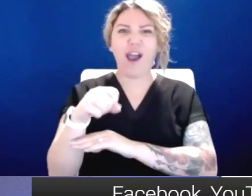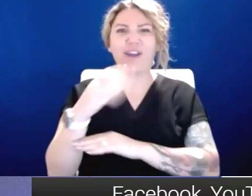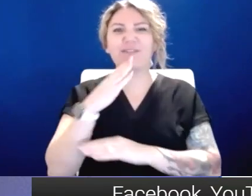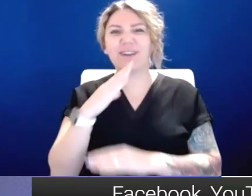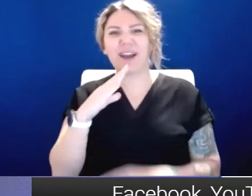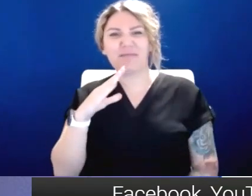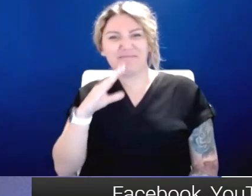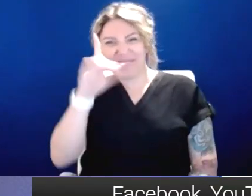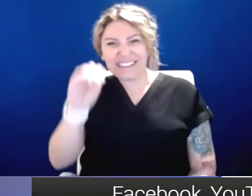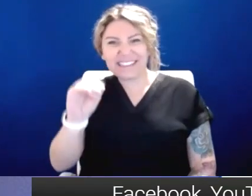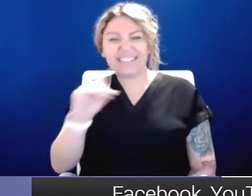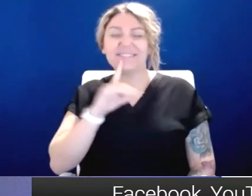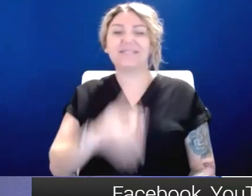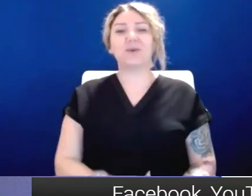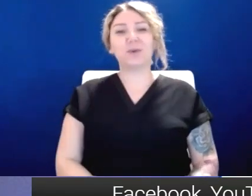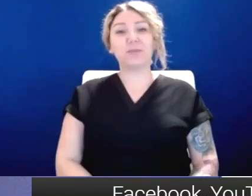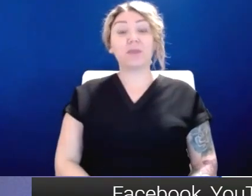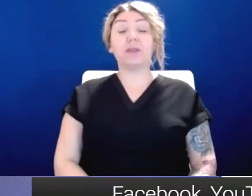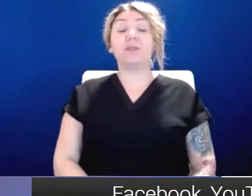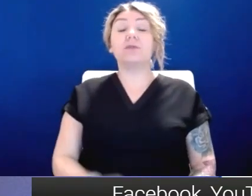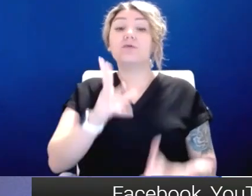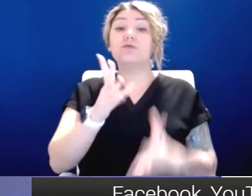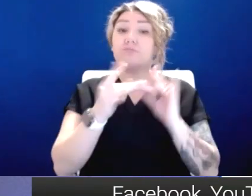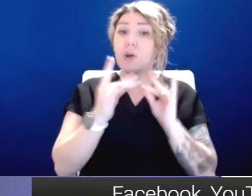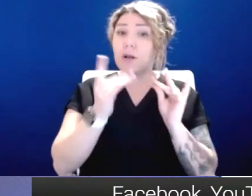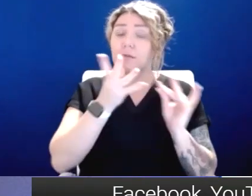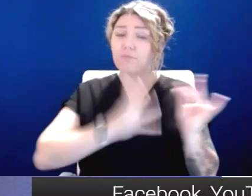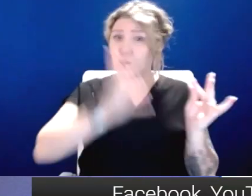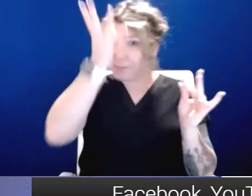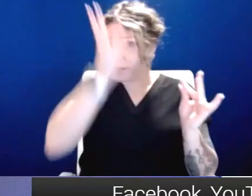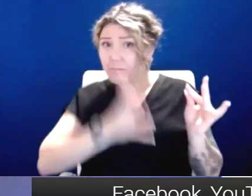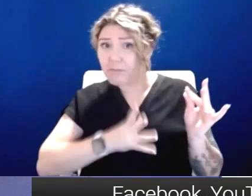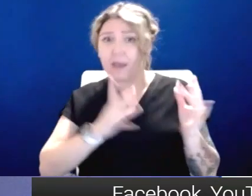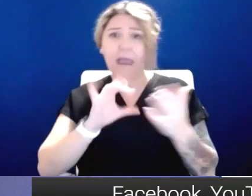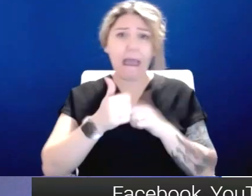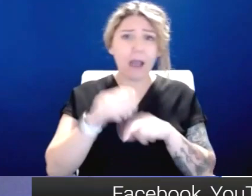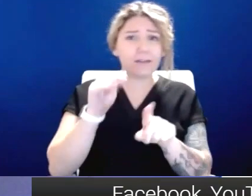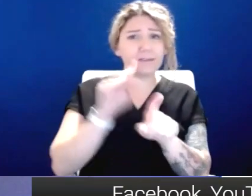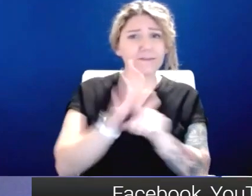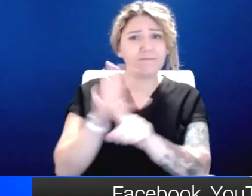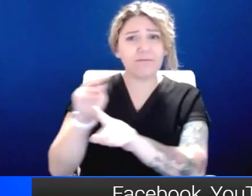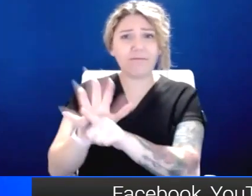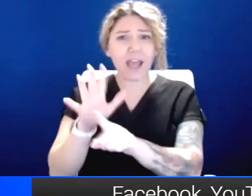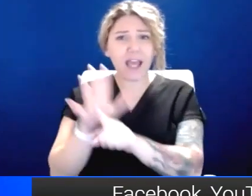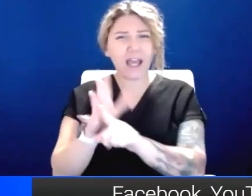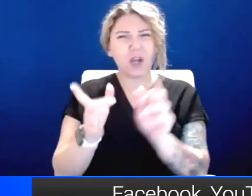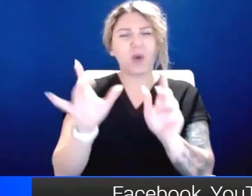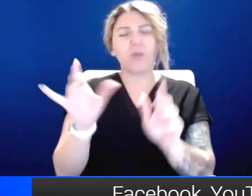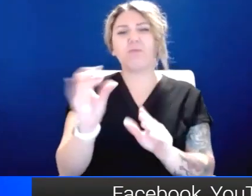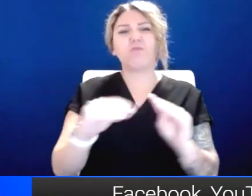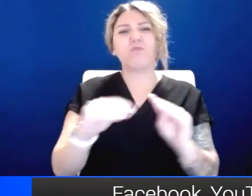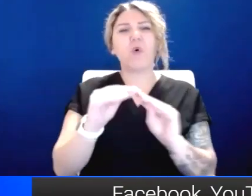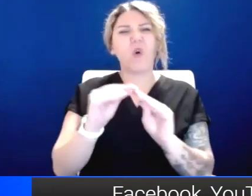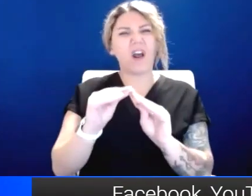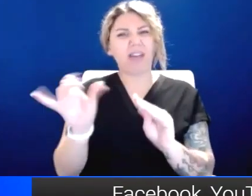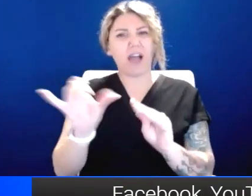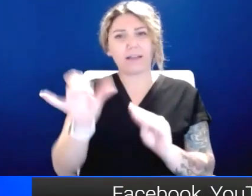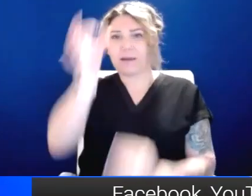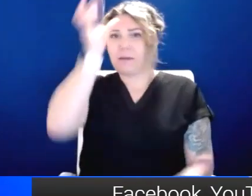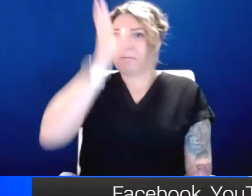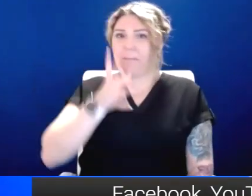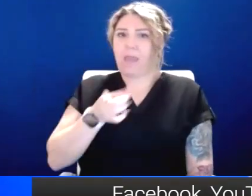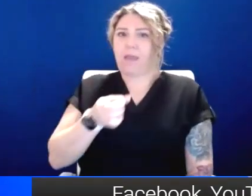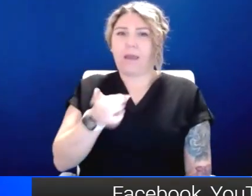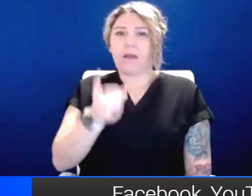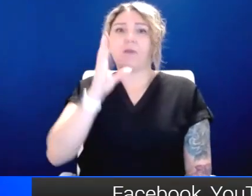up men and women. So how does it affect men and women differently? Who's more likely to be affected by this? So men are slightly more likely to be affected. We